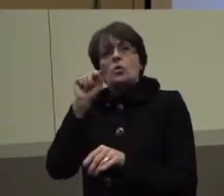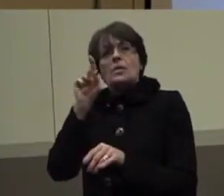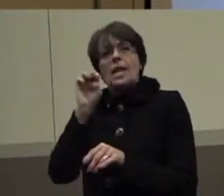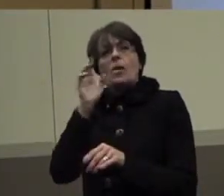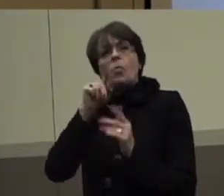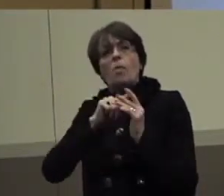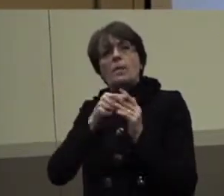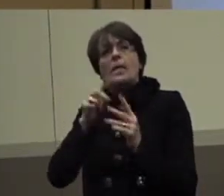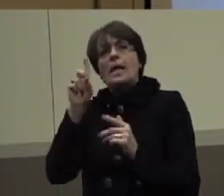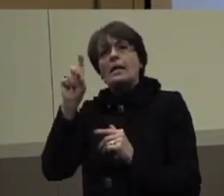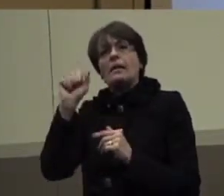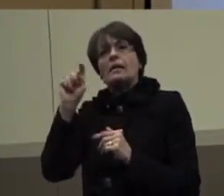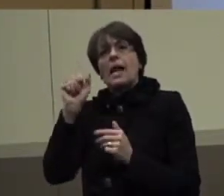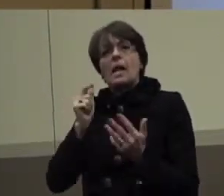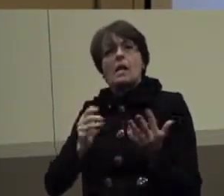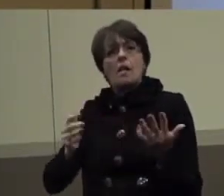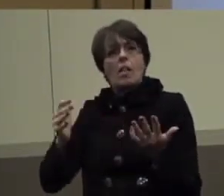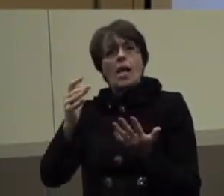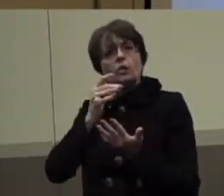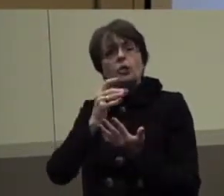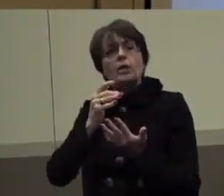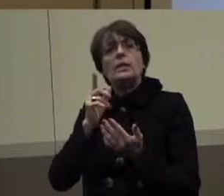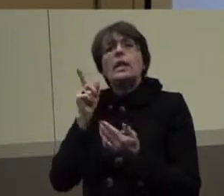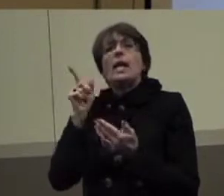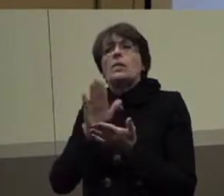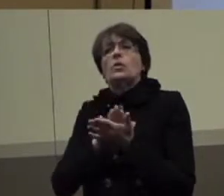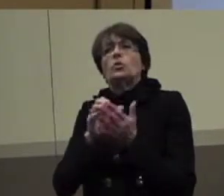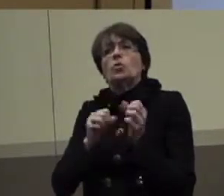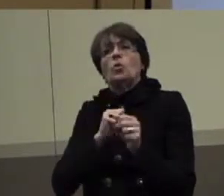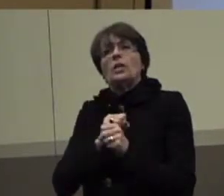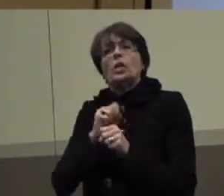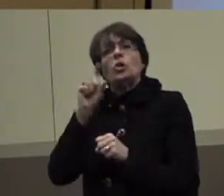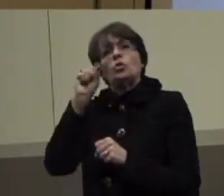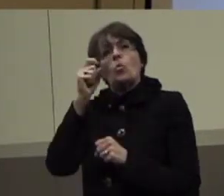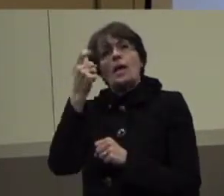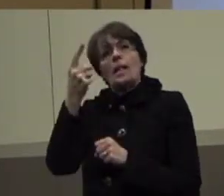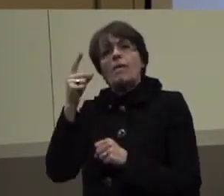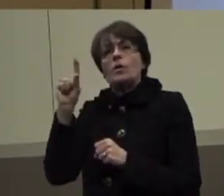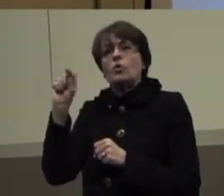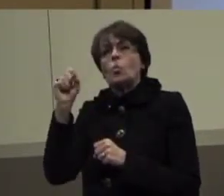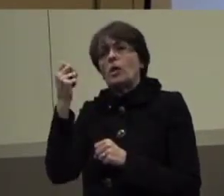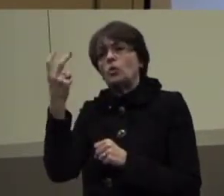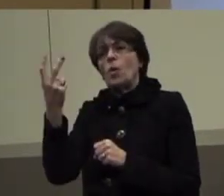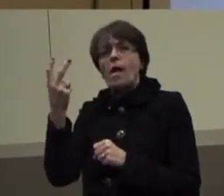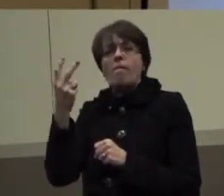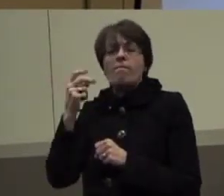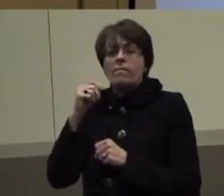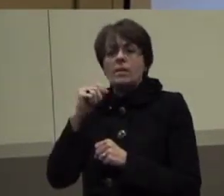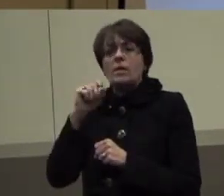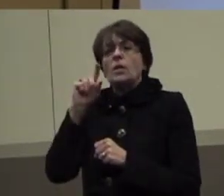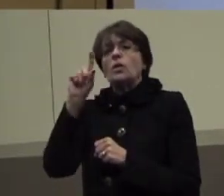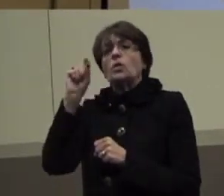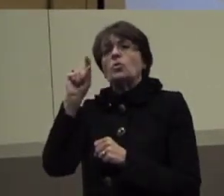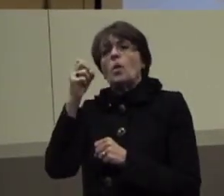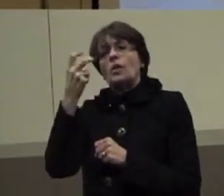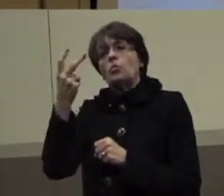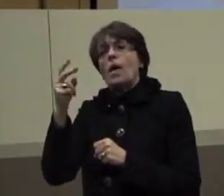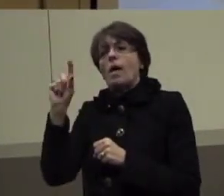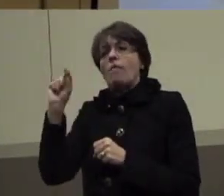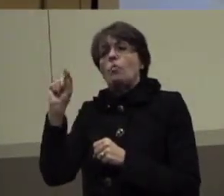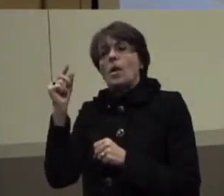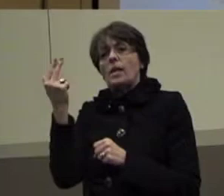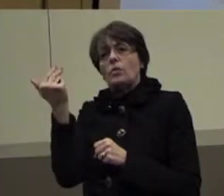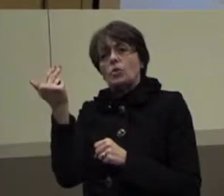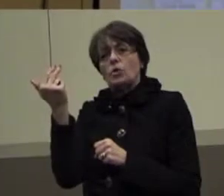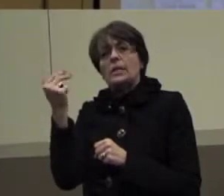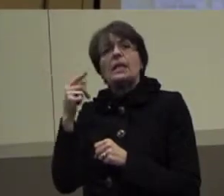data collection, and then the school year, 2011, 2012, or 2012, 2013. And